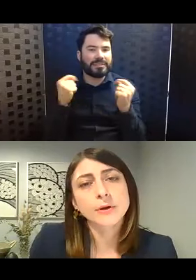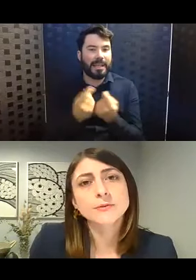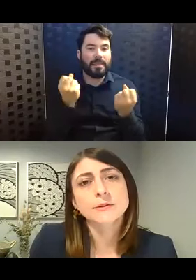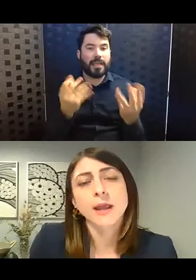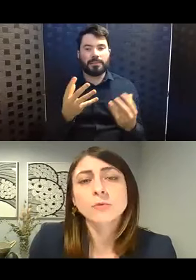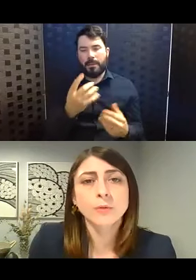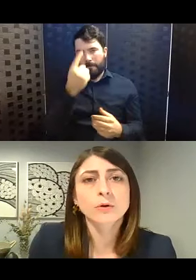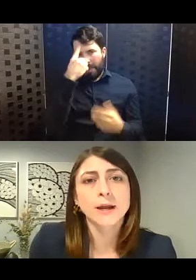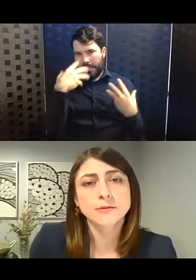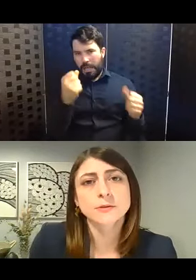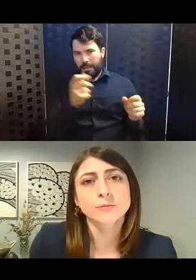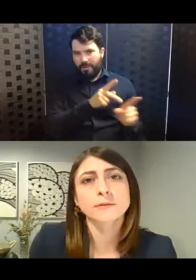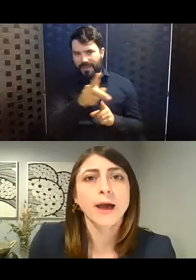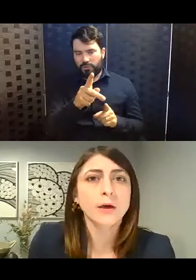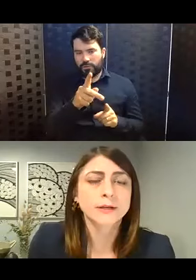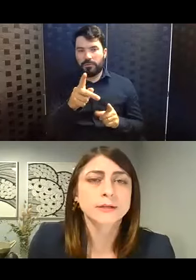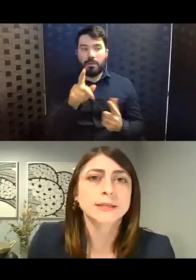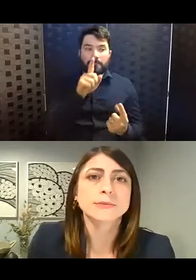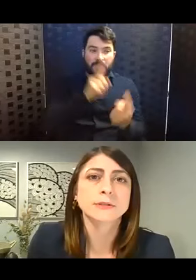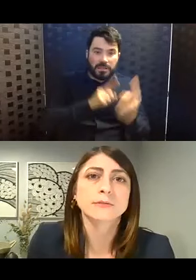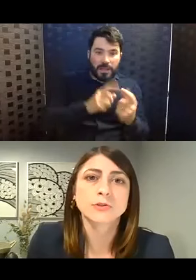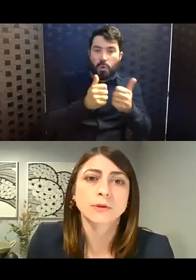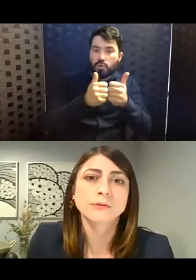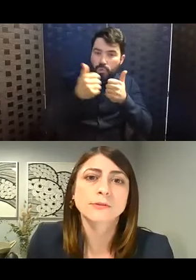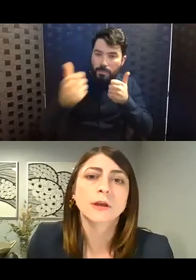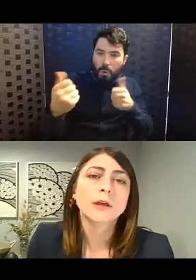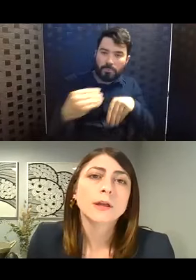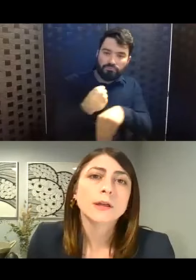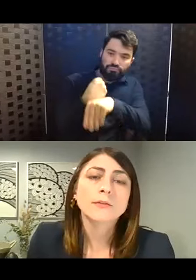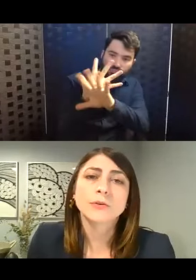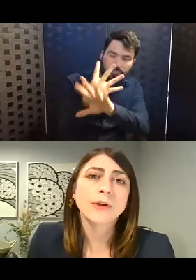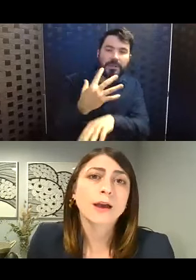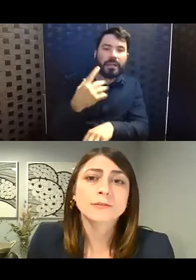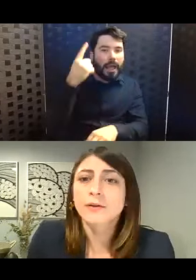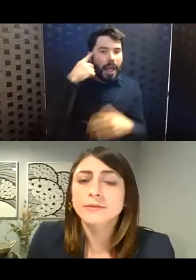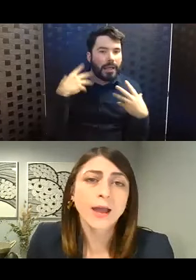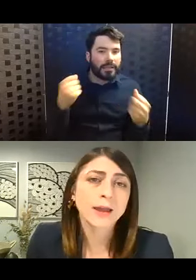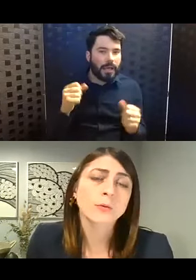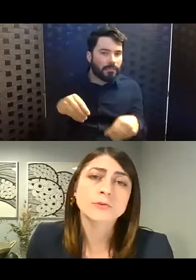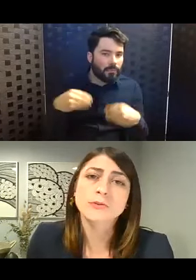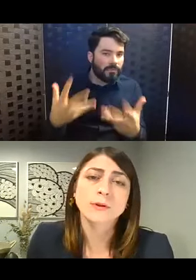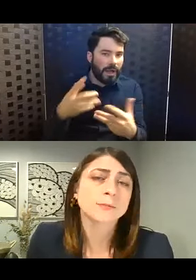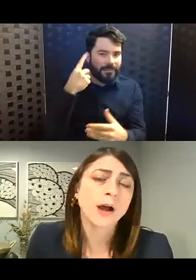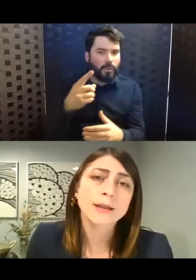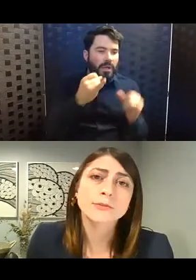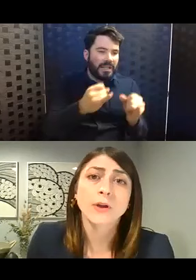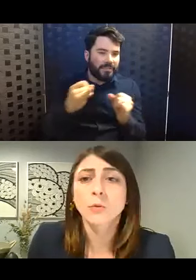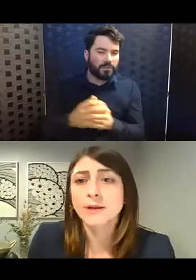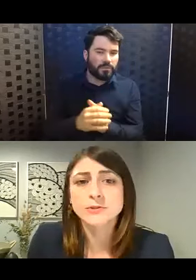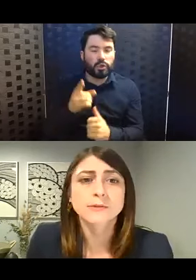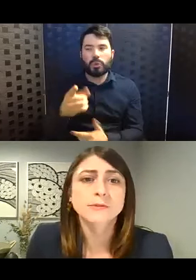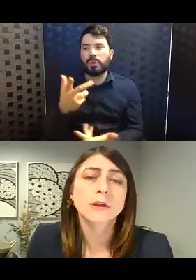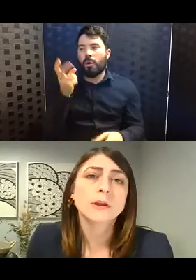provide in-person and remote crisis support to healthcare teams and individuals. If you've had a tough day or just want some guidance or